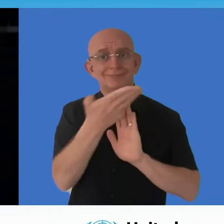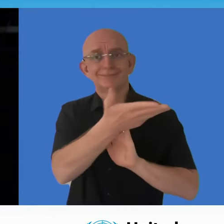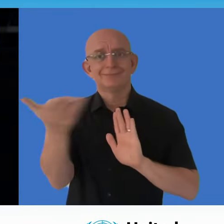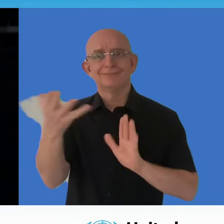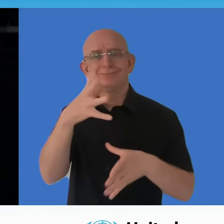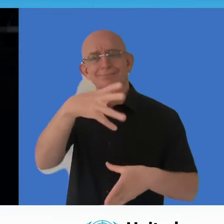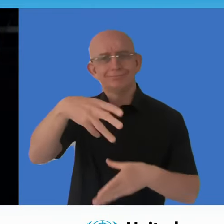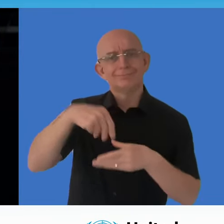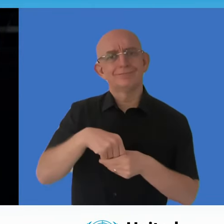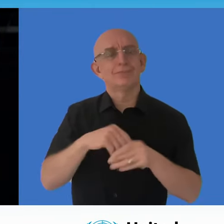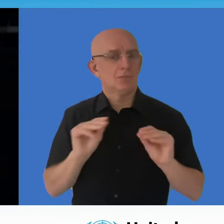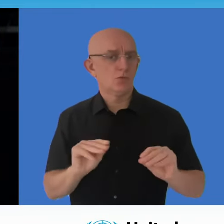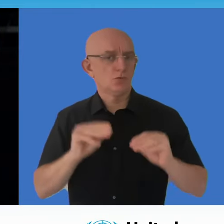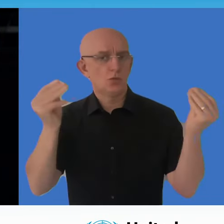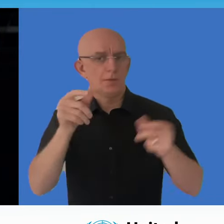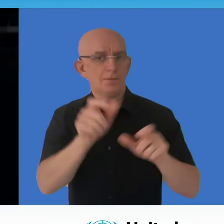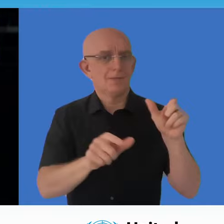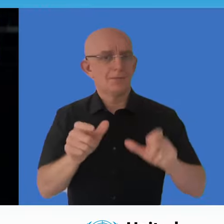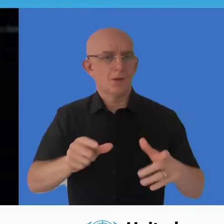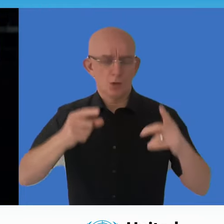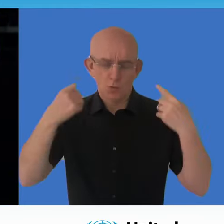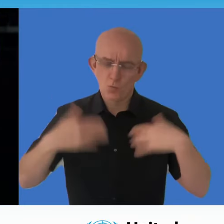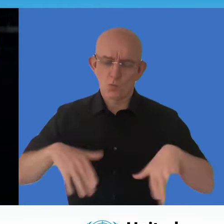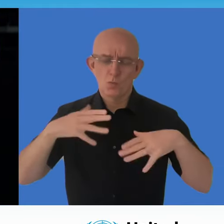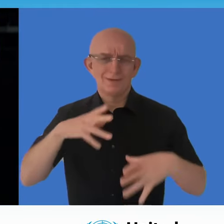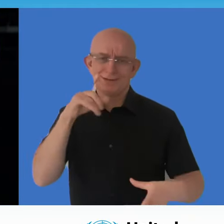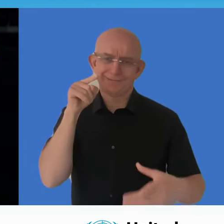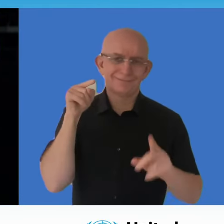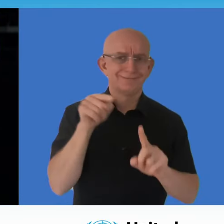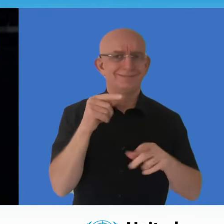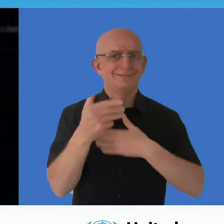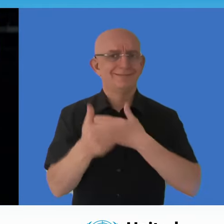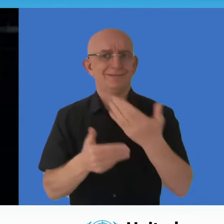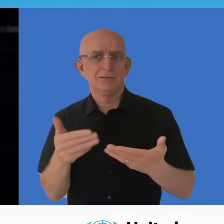define our shared future for decades to come.